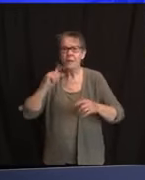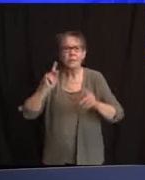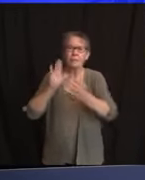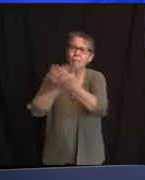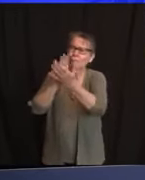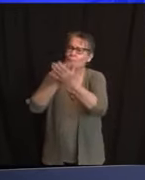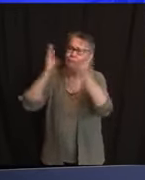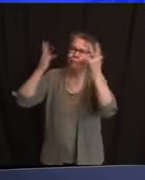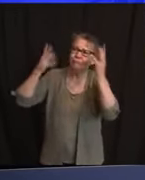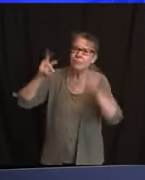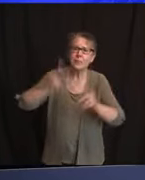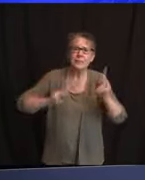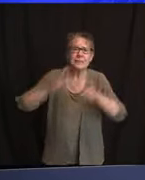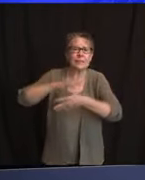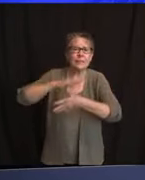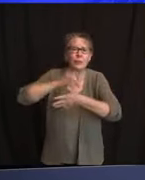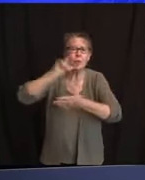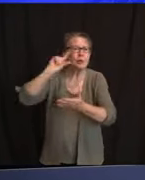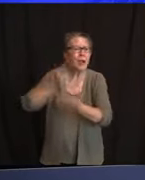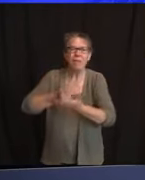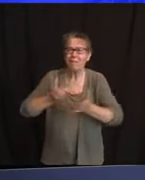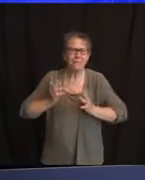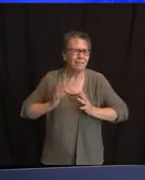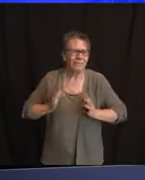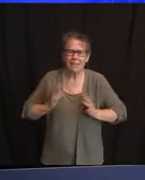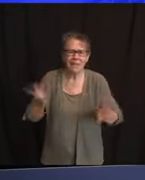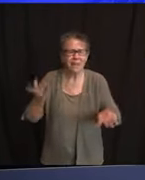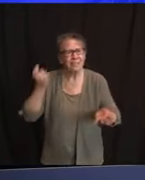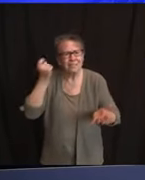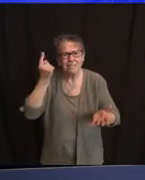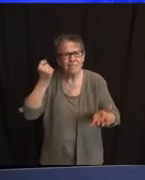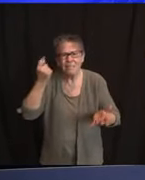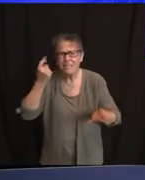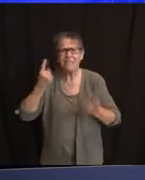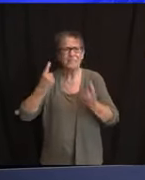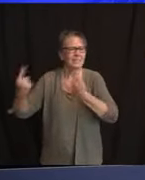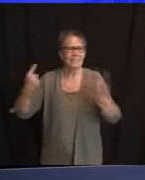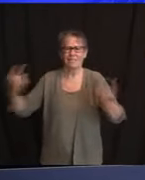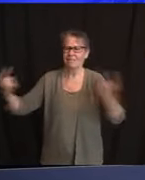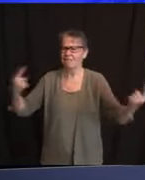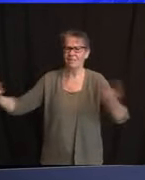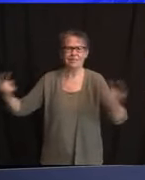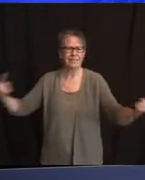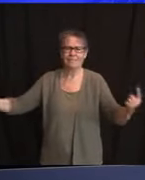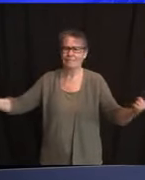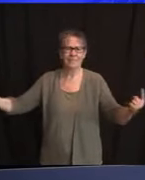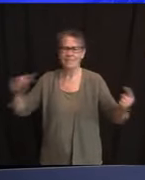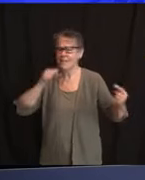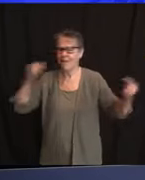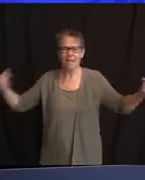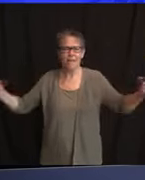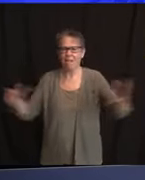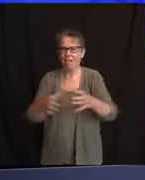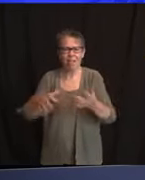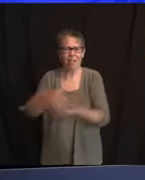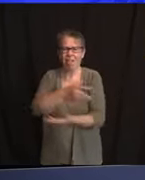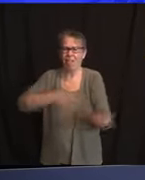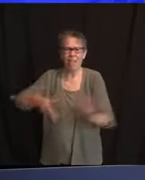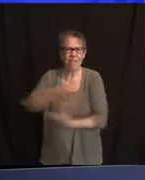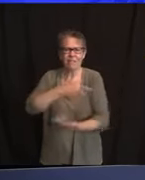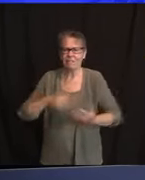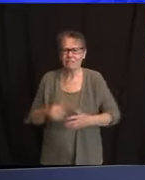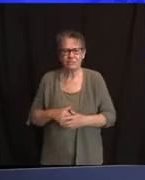together for a graduation or that wave parade that I hope I was clear in the letter. Received a lot of feedback on it, so I hope that, what I